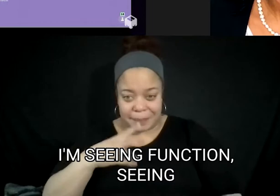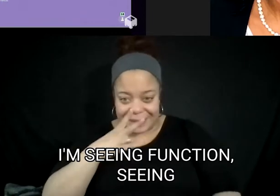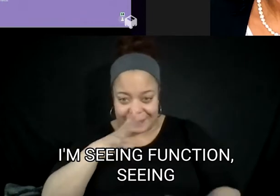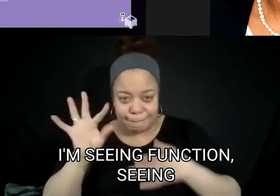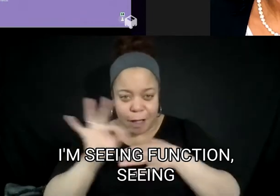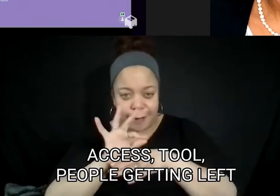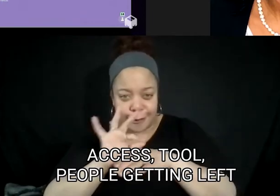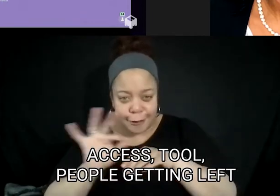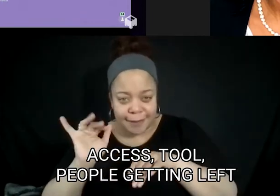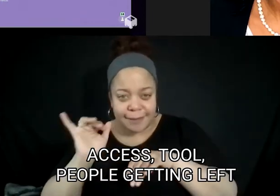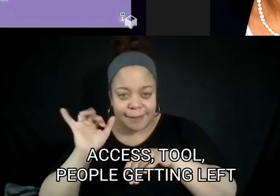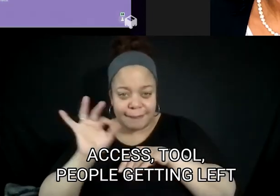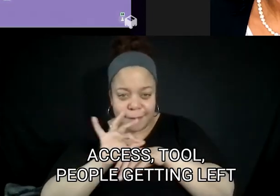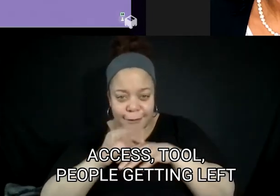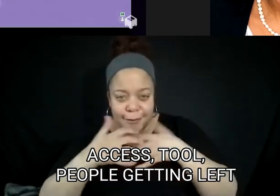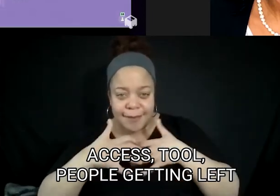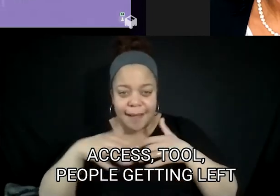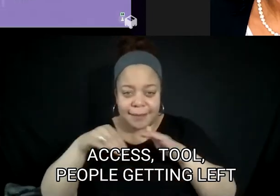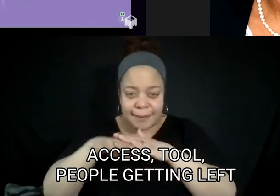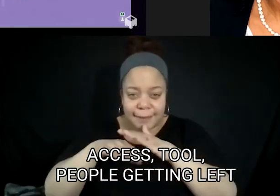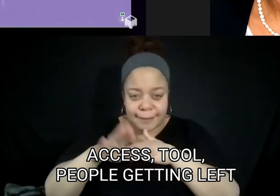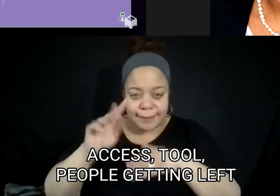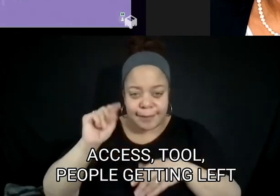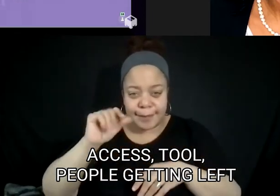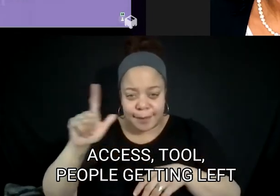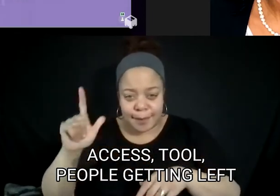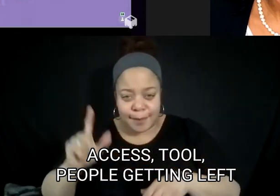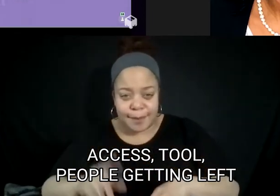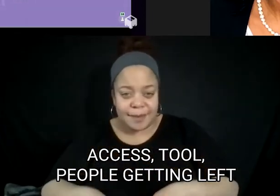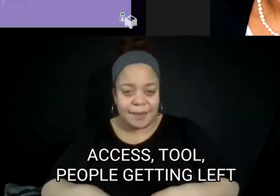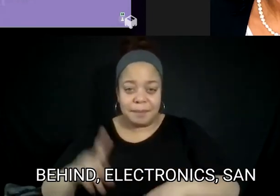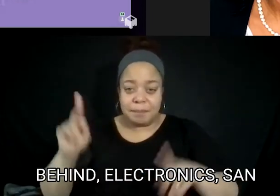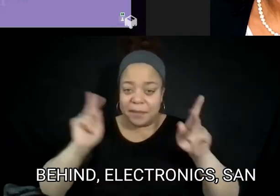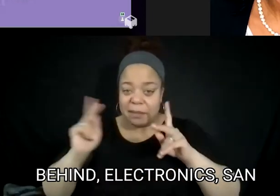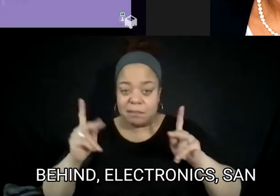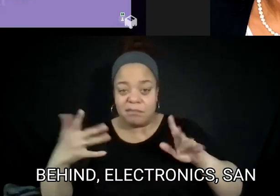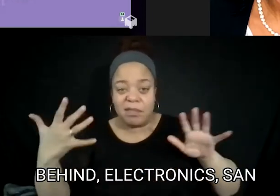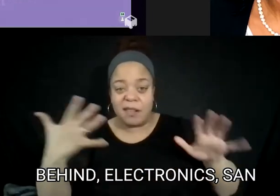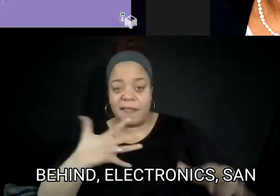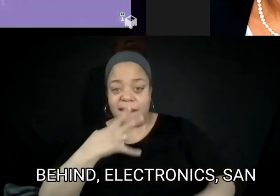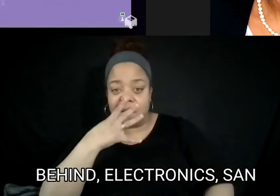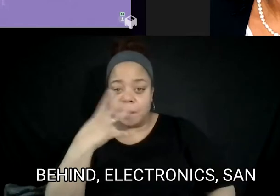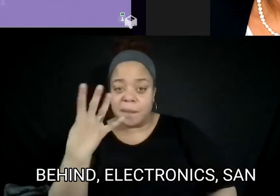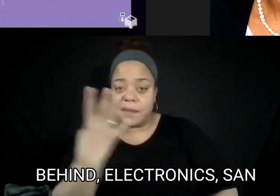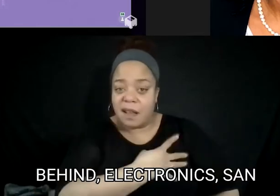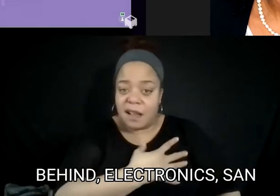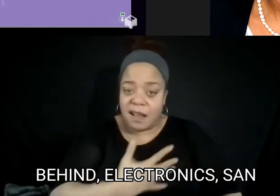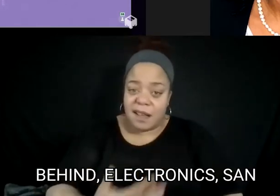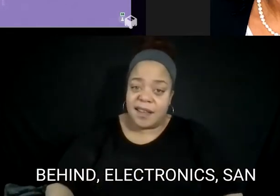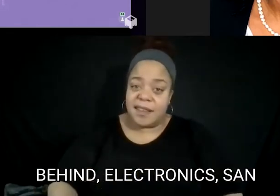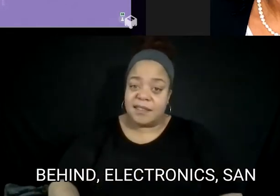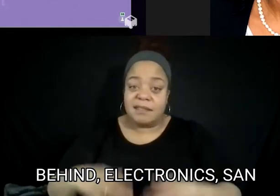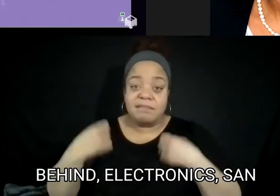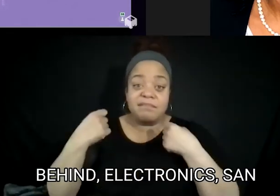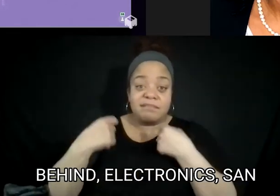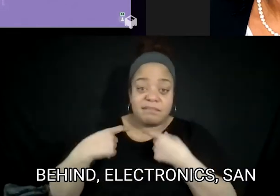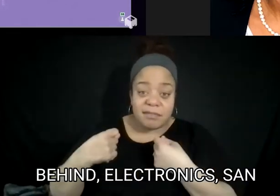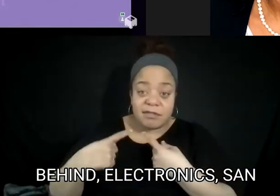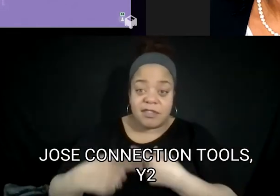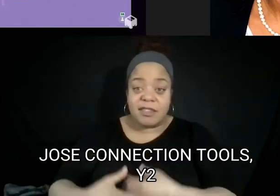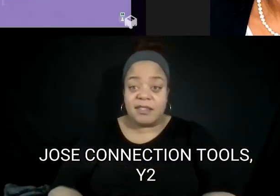Electronics. San Jose connection tools. Y2K, for those of us that were around for it, for